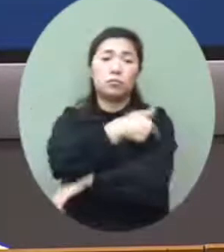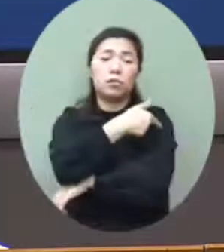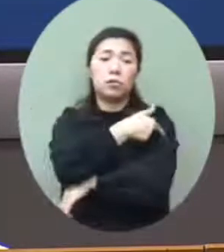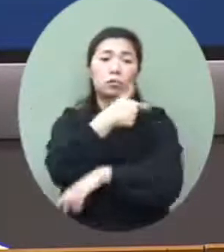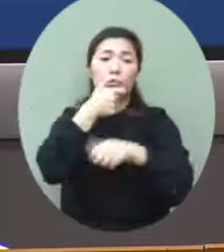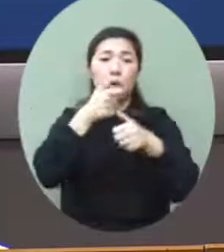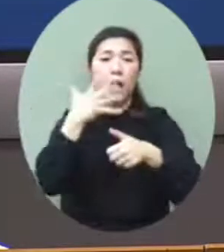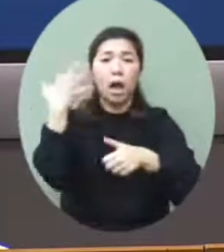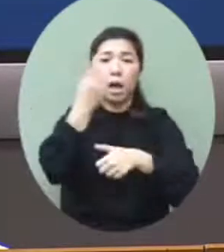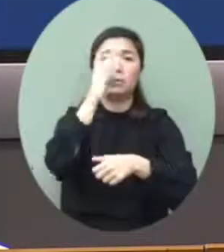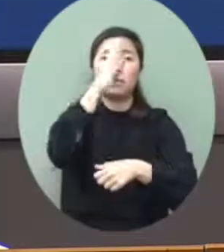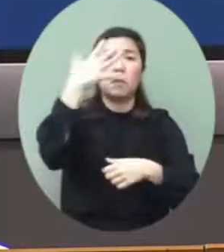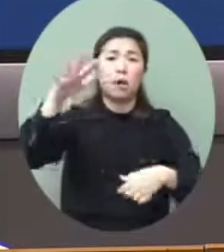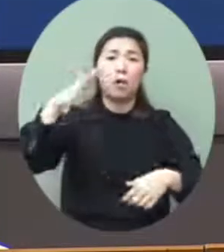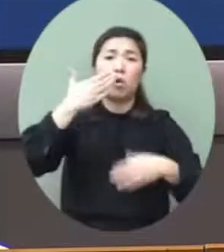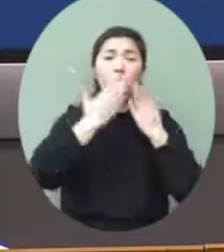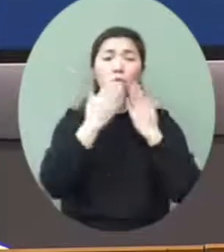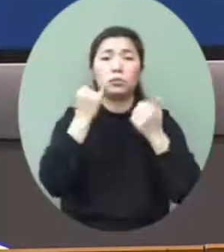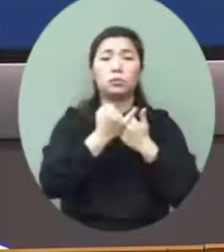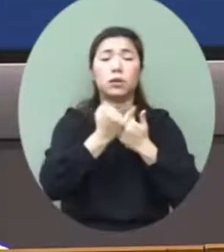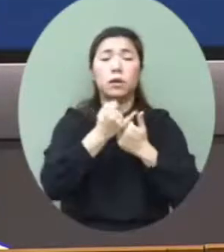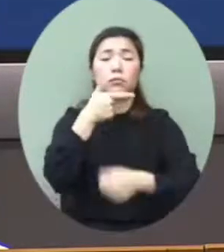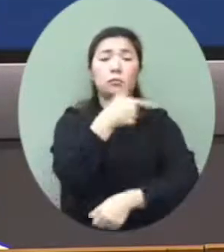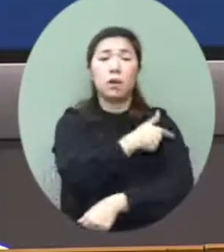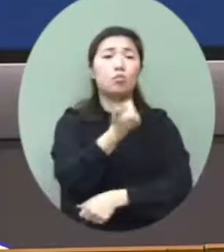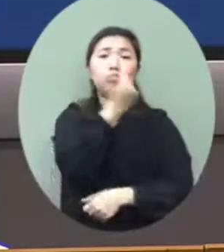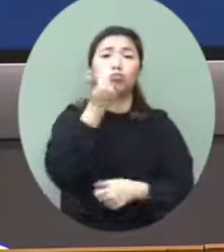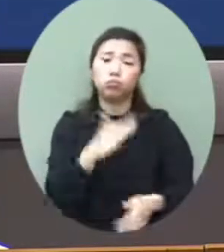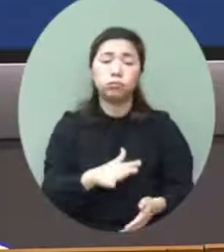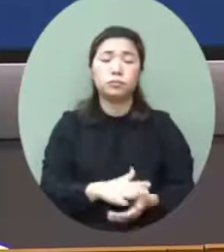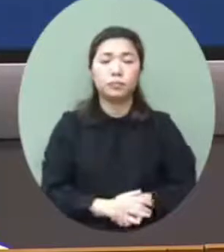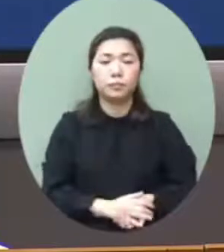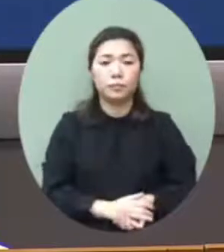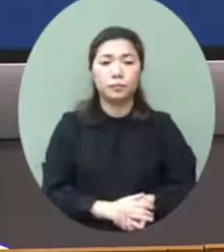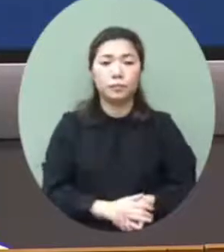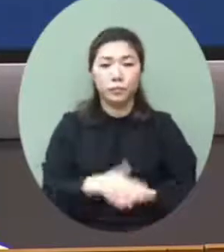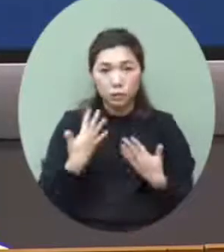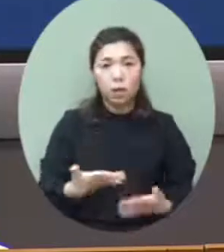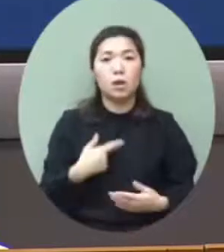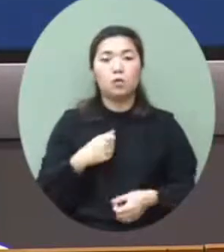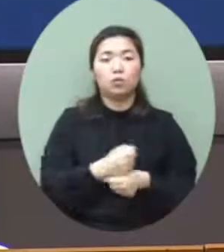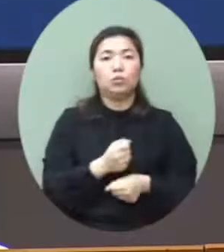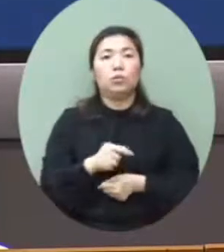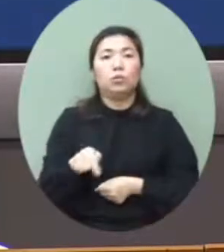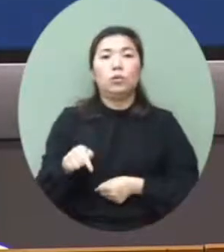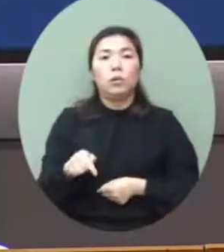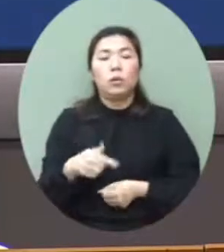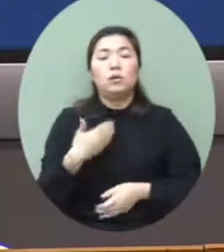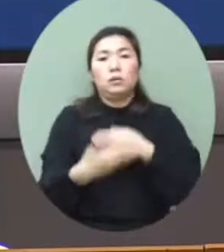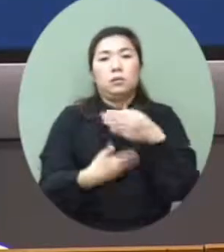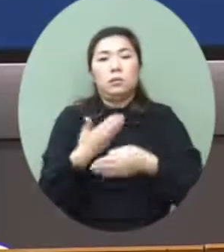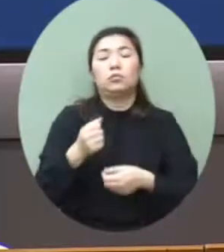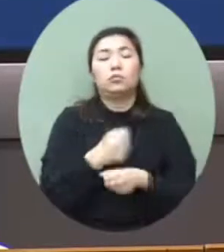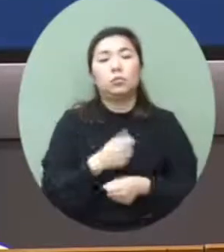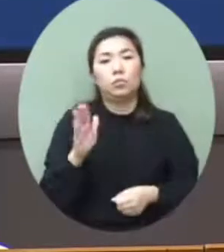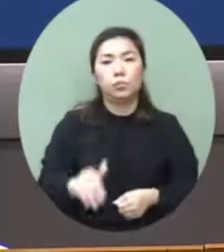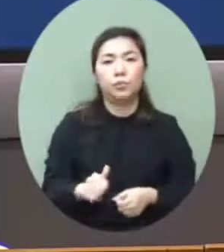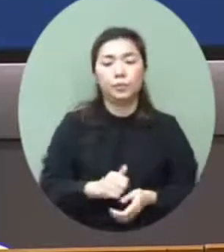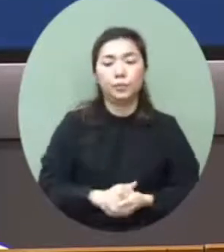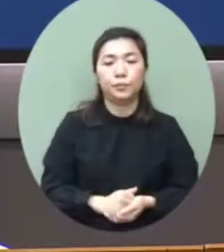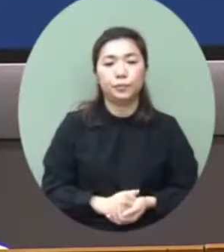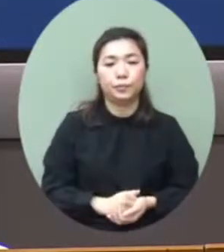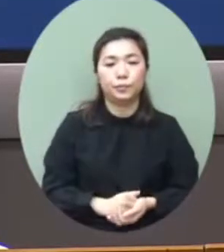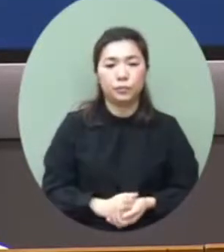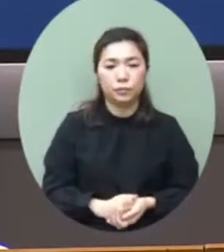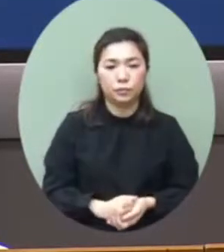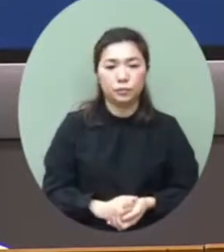the CSB thanking us for the special arrangement on-site